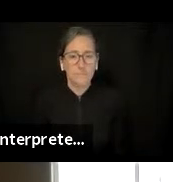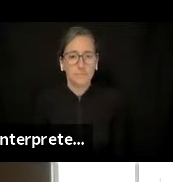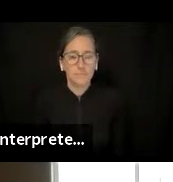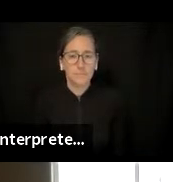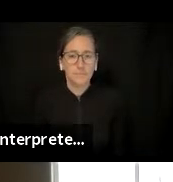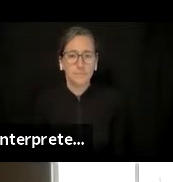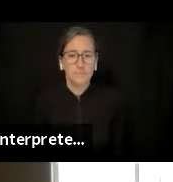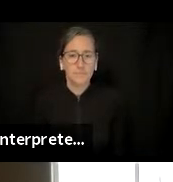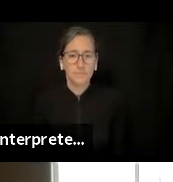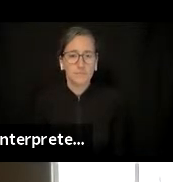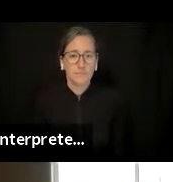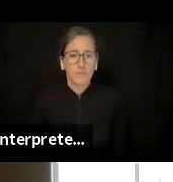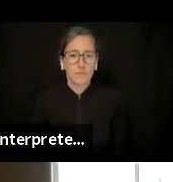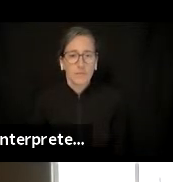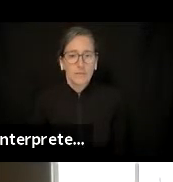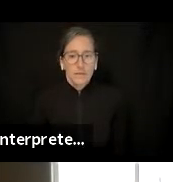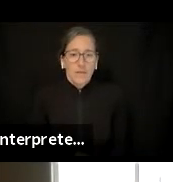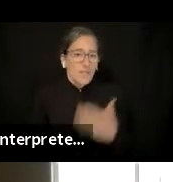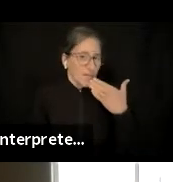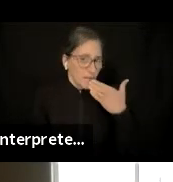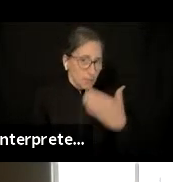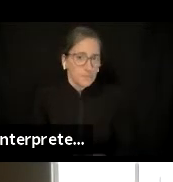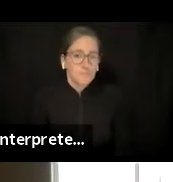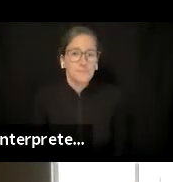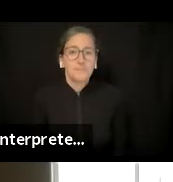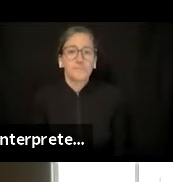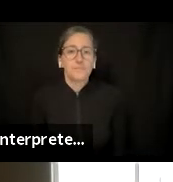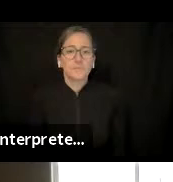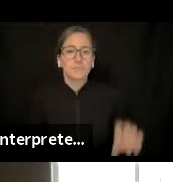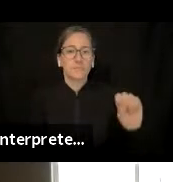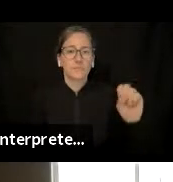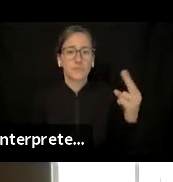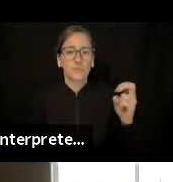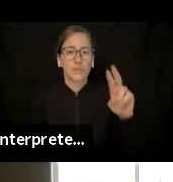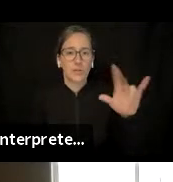Thank you, Lamar. Sherry?